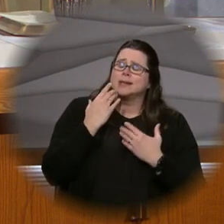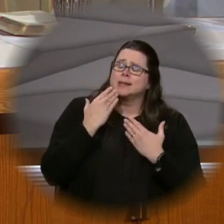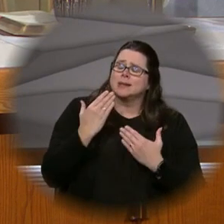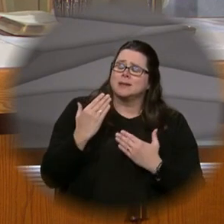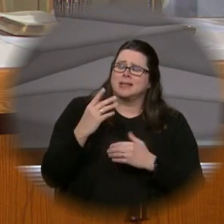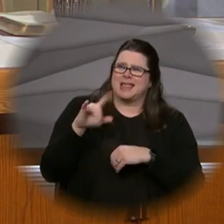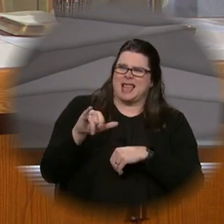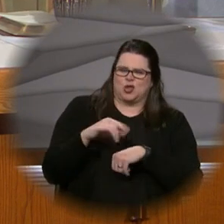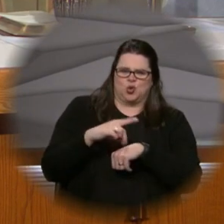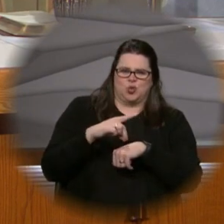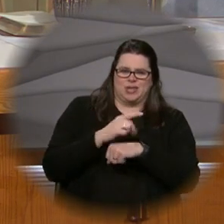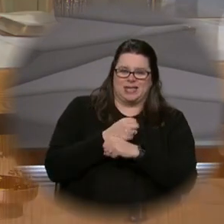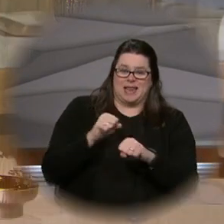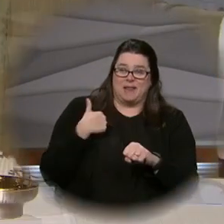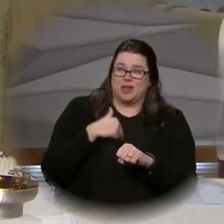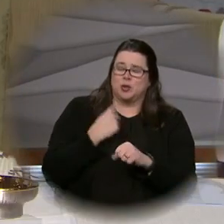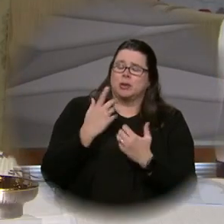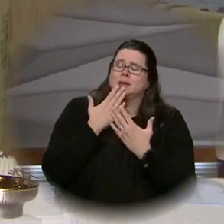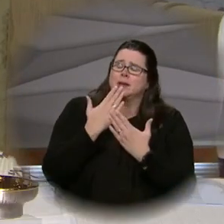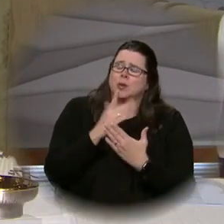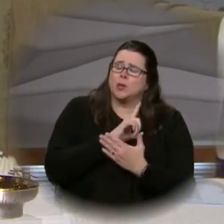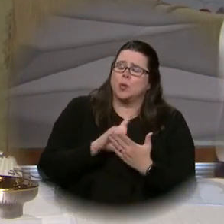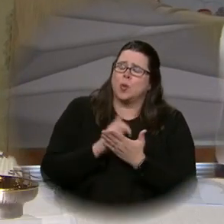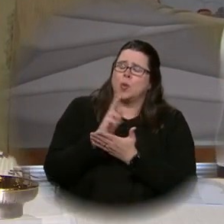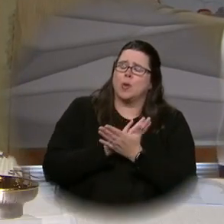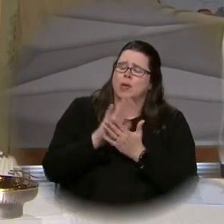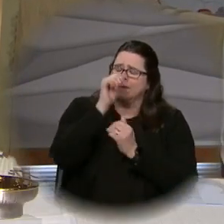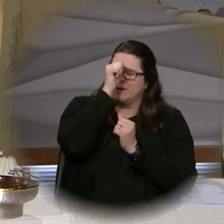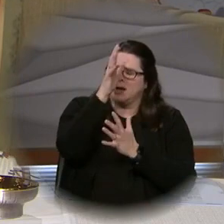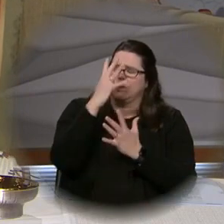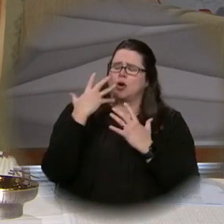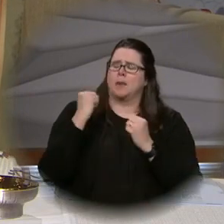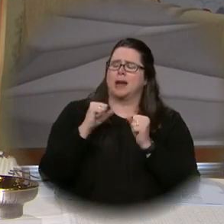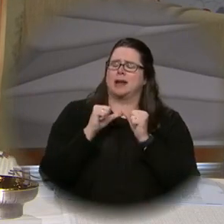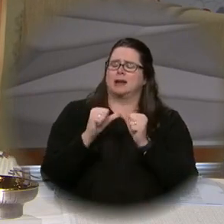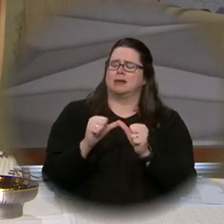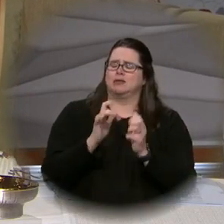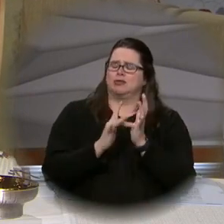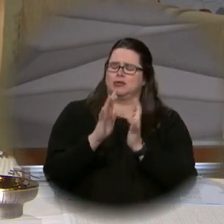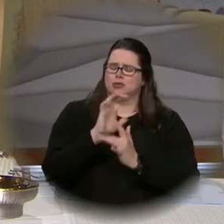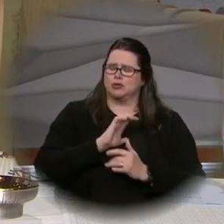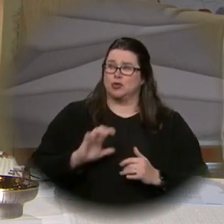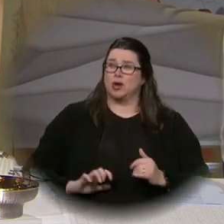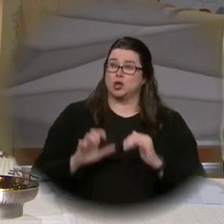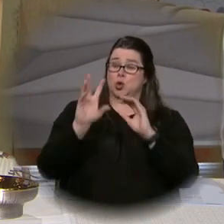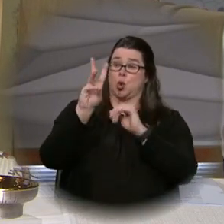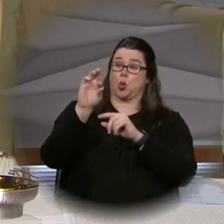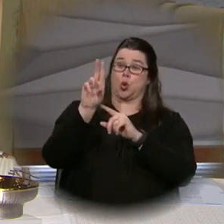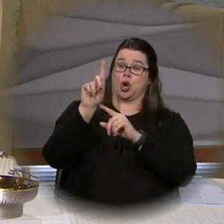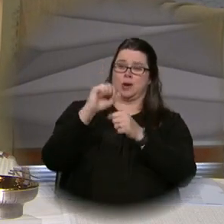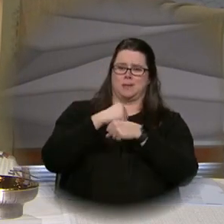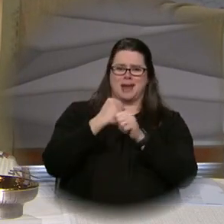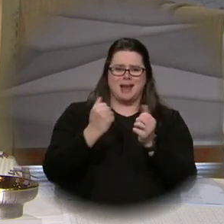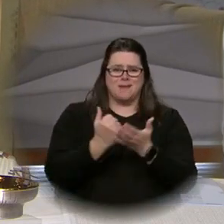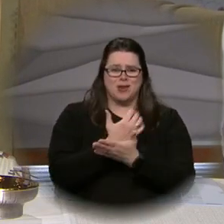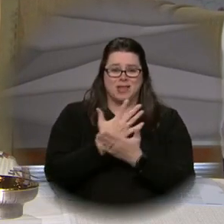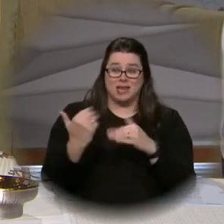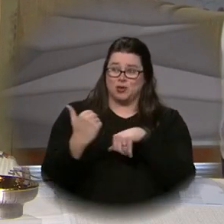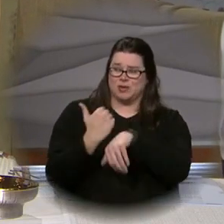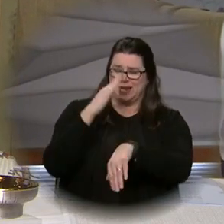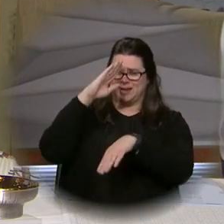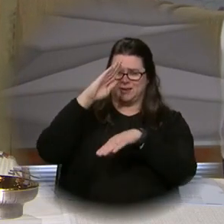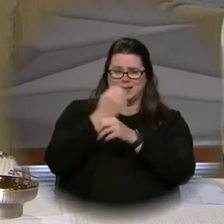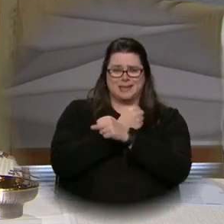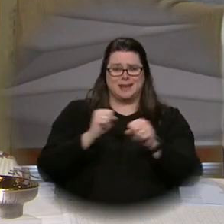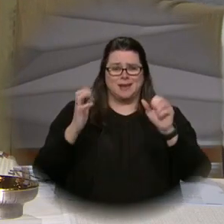thanks, Father most holy, through your beloved Son, Jesus Christ, your Word through whom you made all things, whom you sent as our Savior and